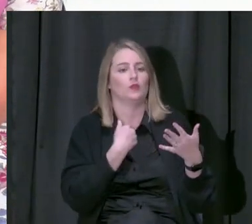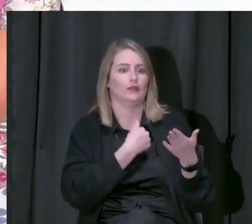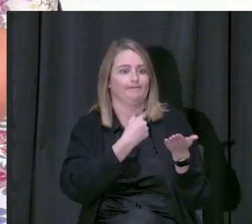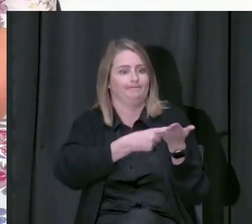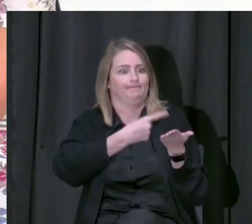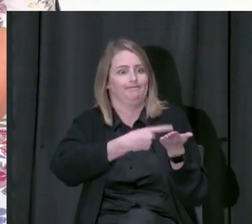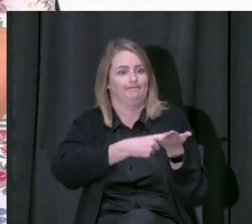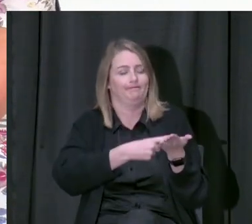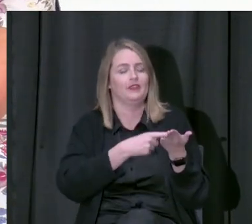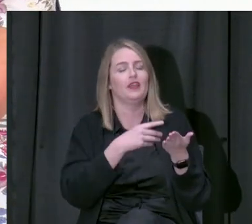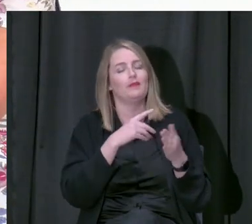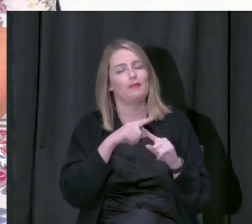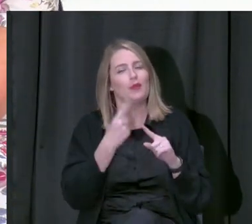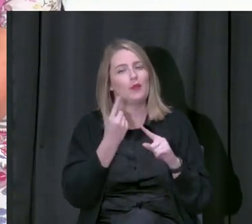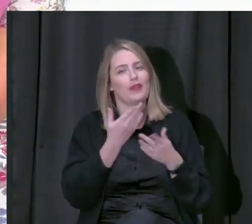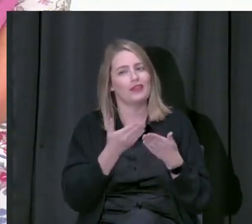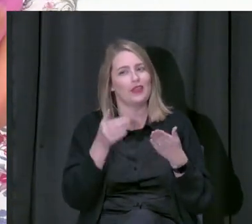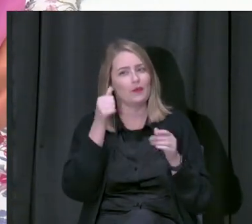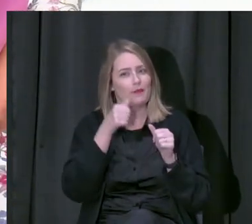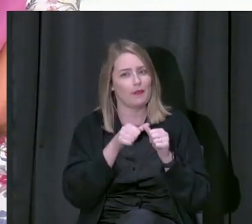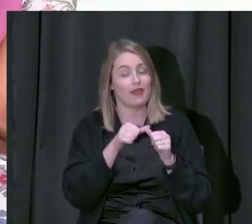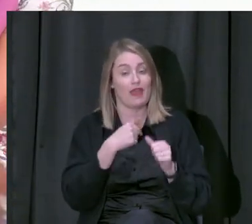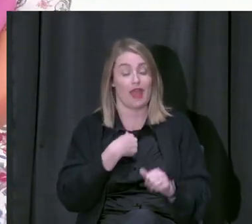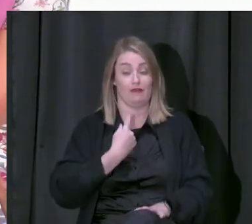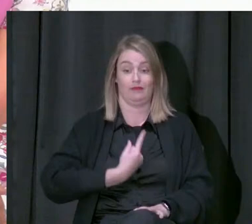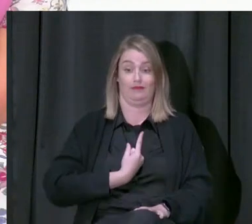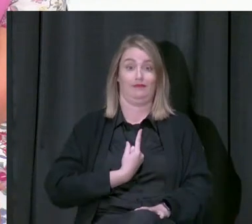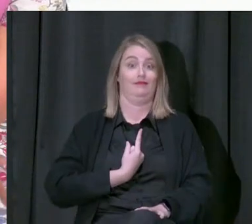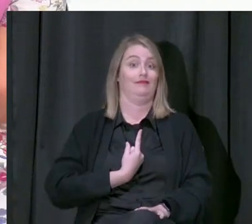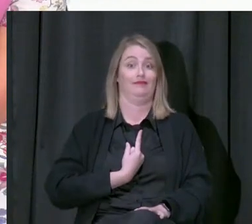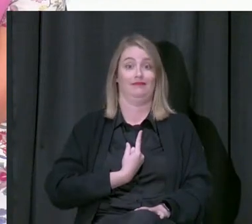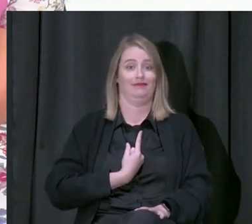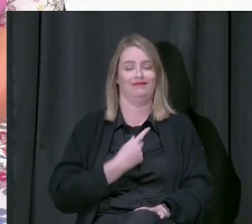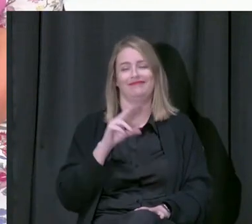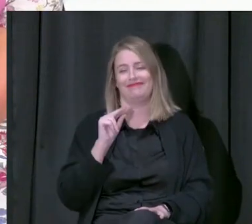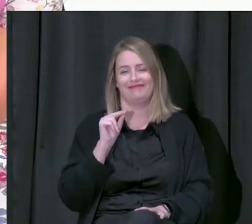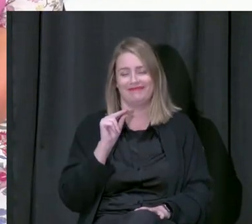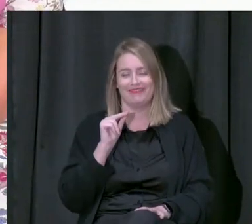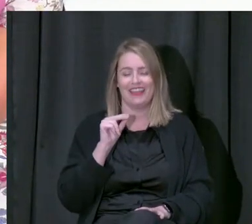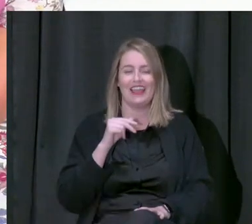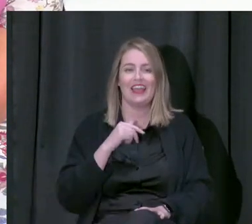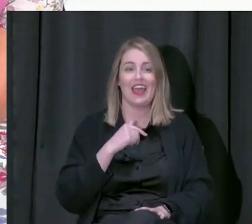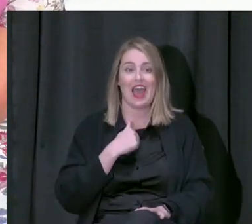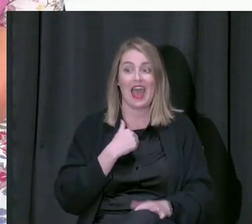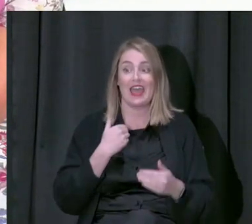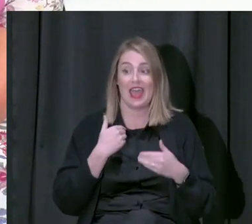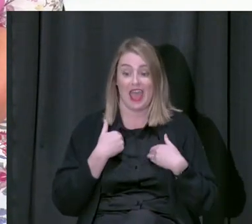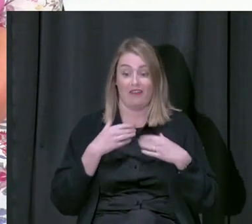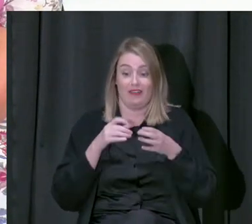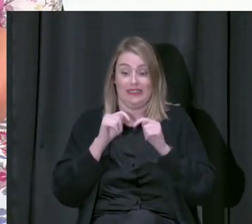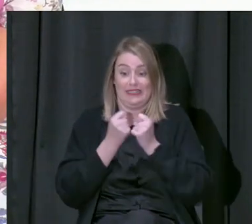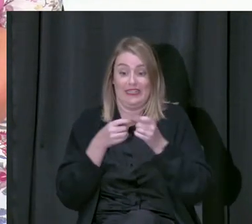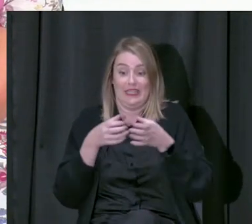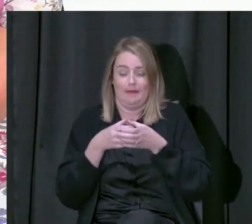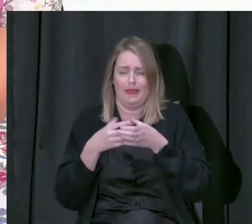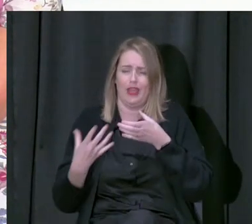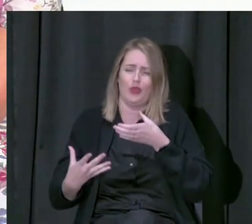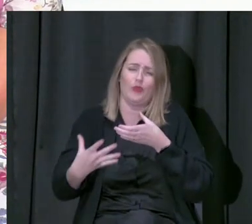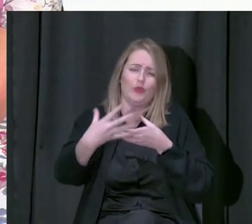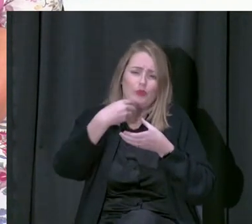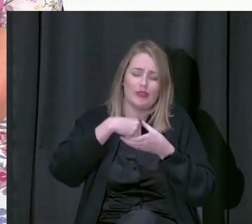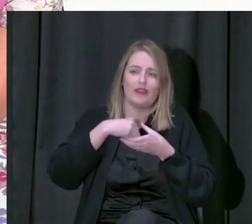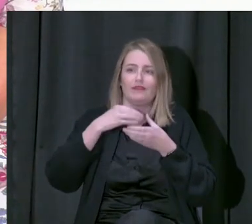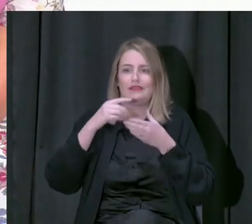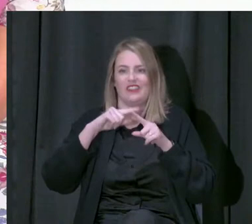again, the one thing to remember is I'm not the only one out there. Because I have an inclusive team, because I have leaders on my